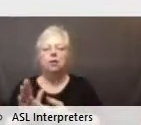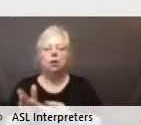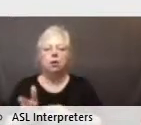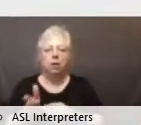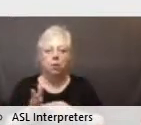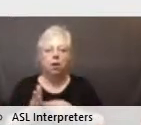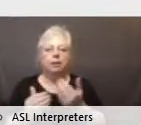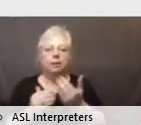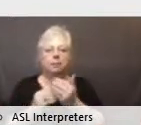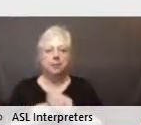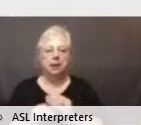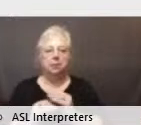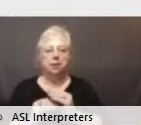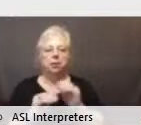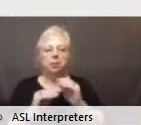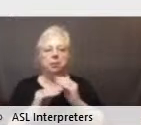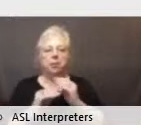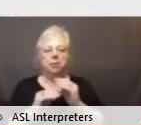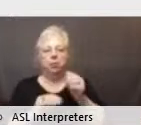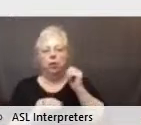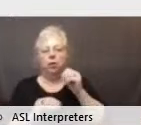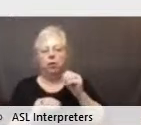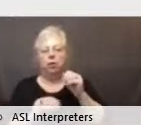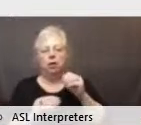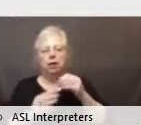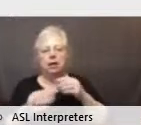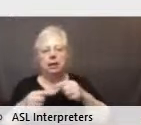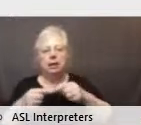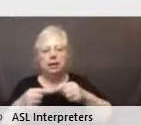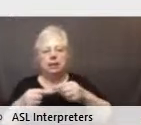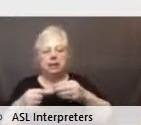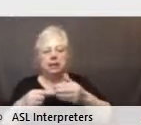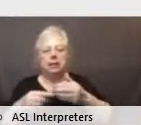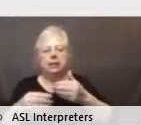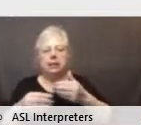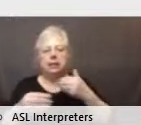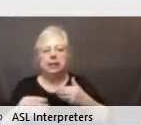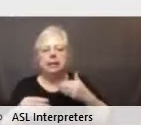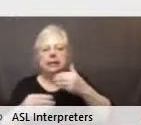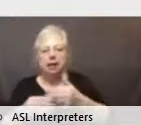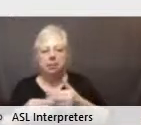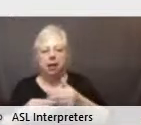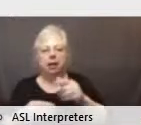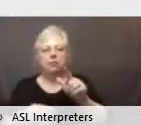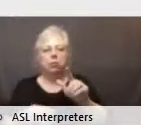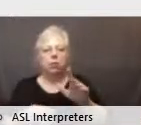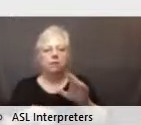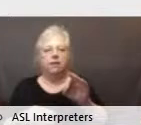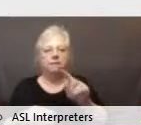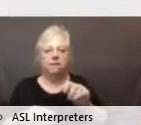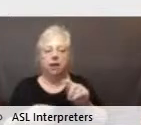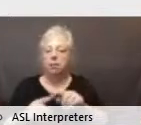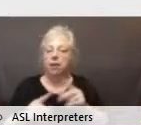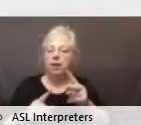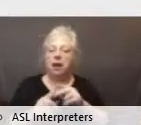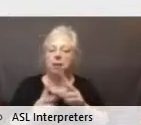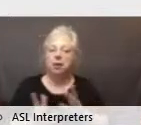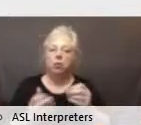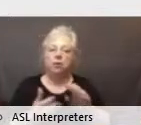a minimum rear setback of 25 feet. The applicant requests a variance to